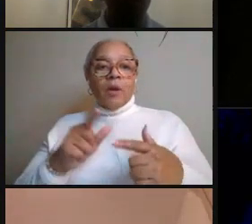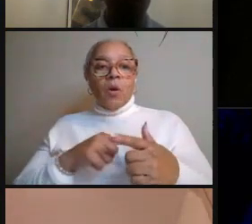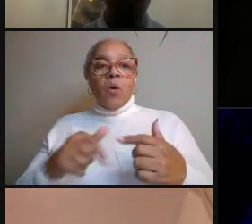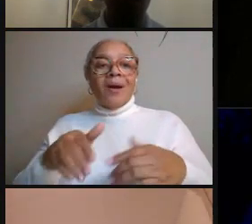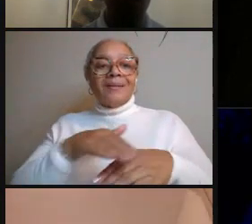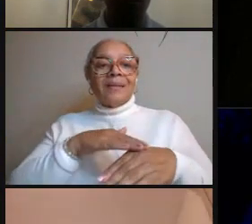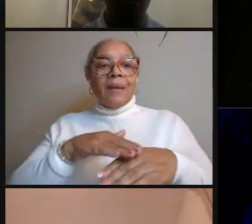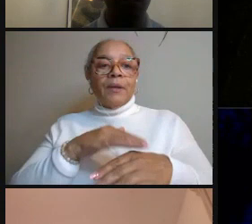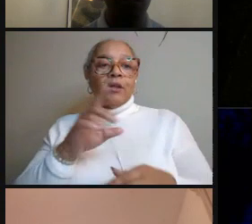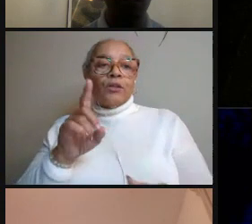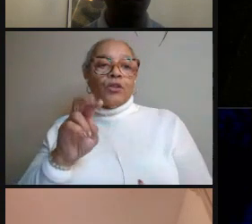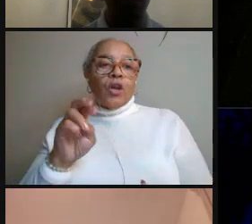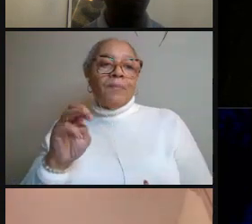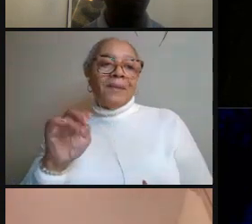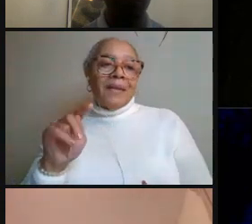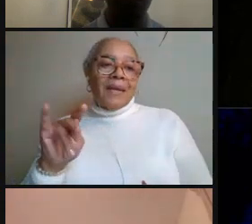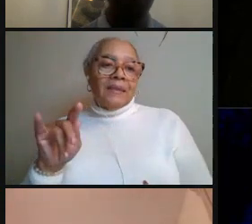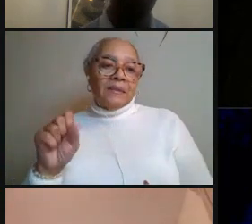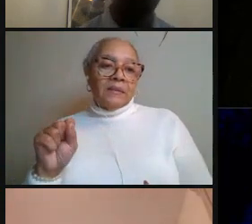dermatitis?